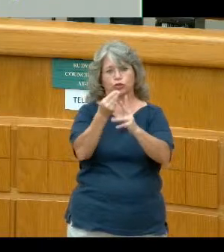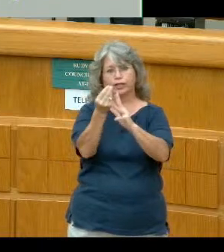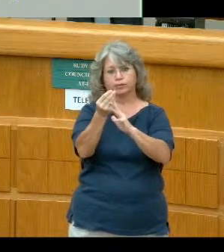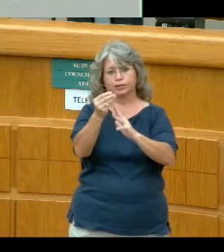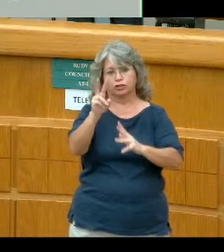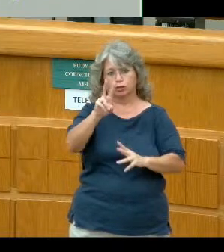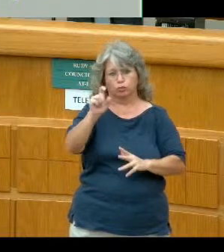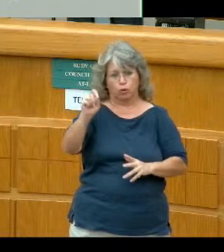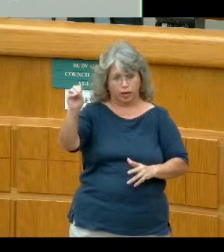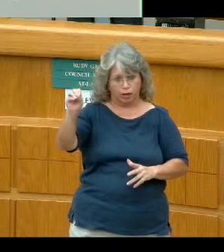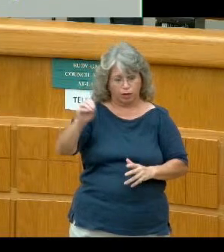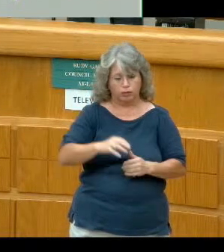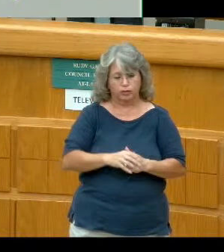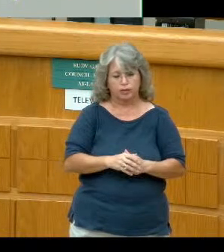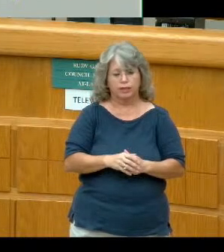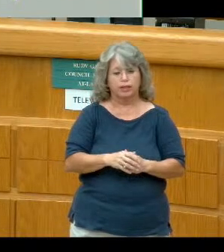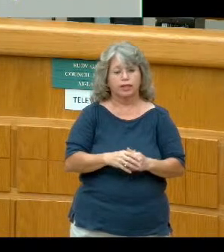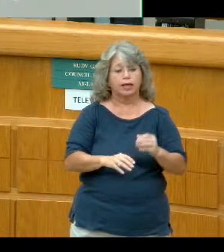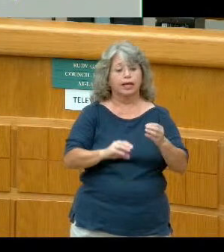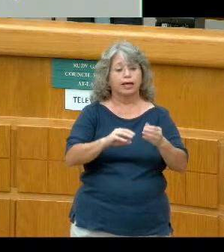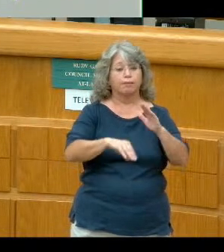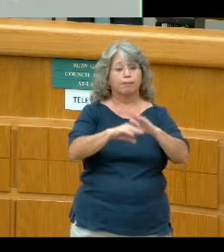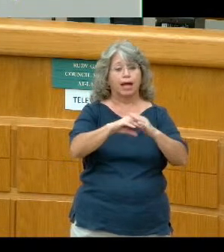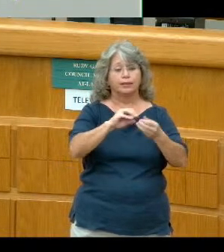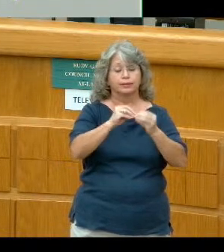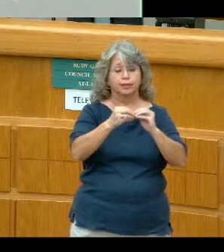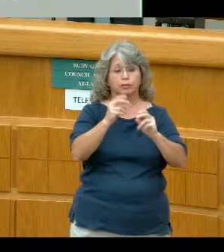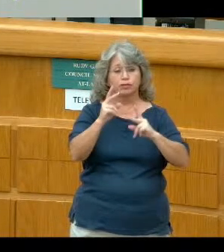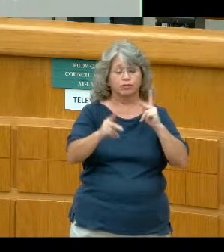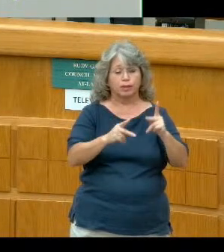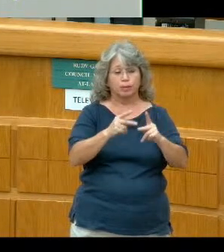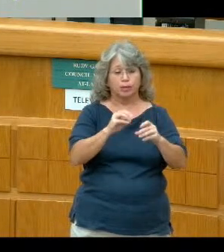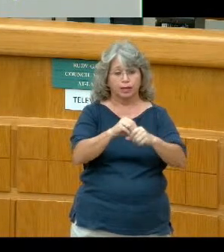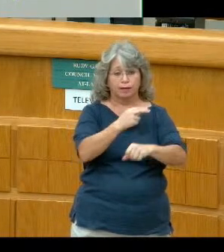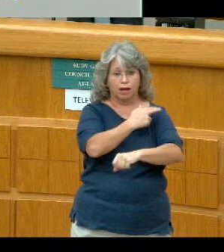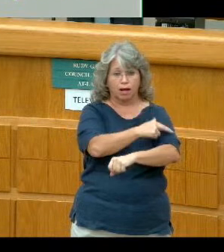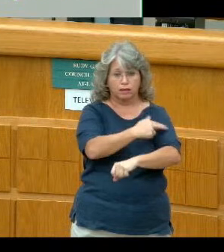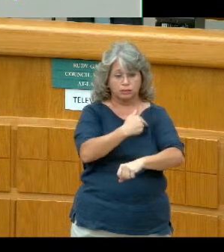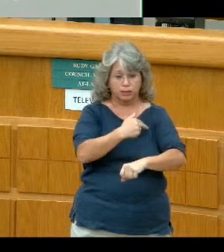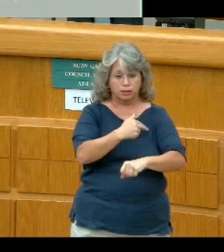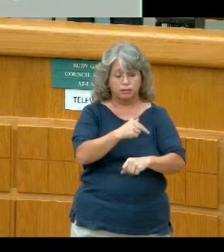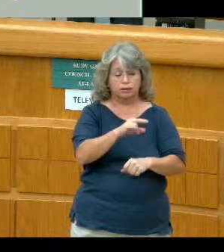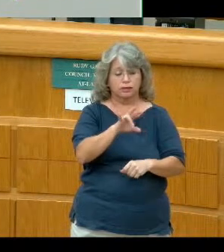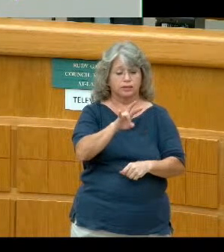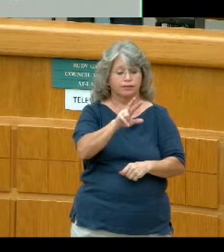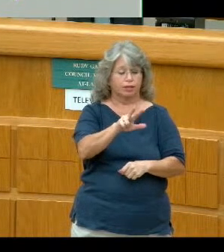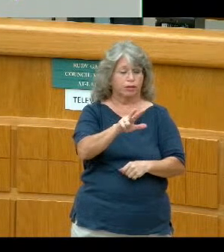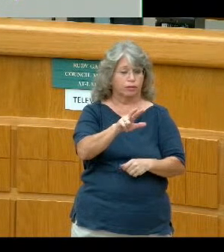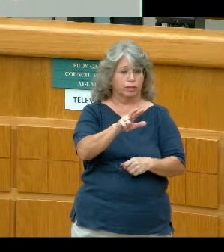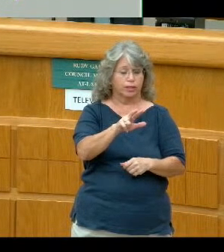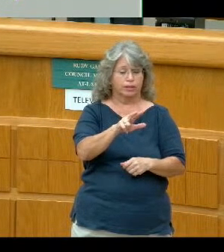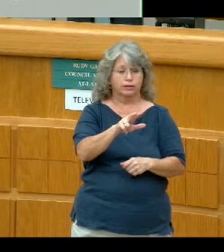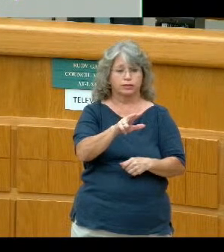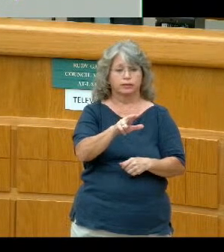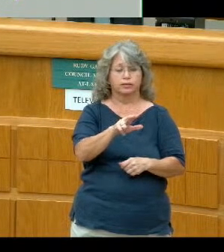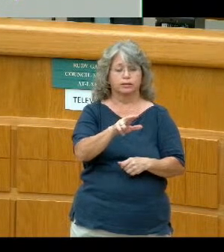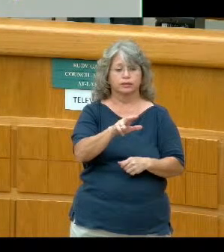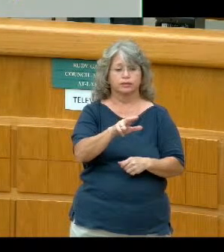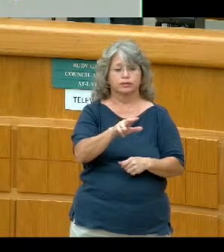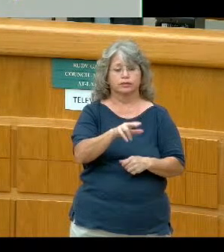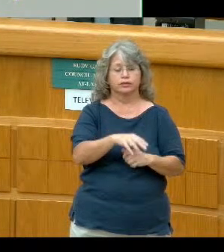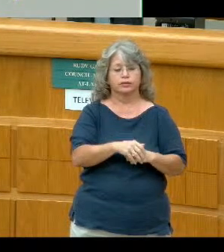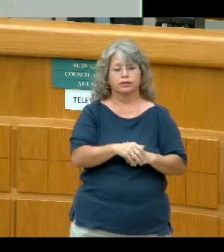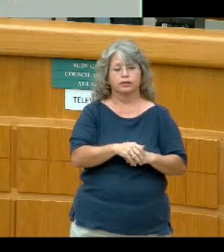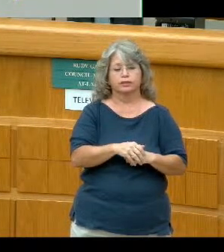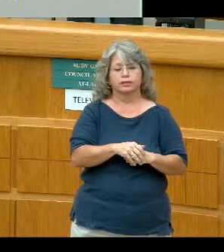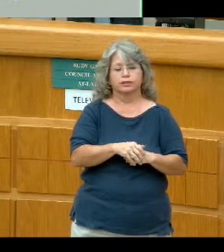2.0. For the maximum number of people hospitalized on any one day, 73, which is essentially, starting today, it'll just keep getting lower